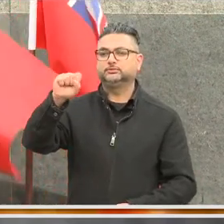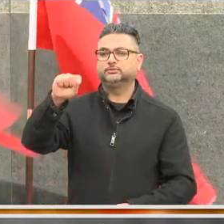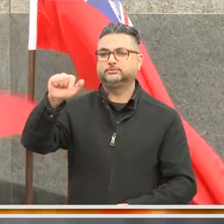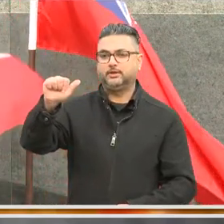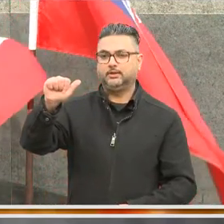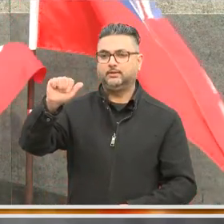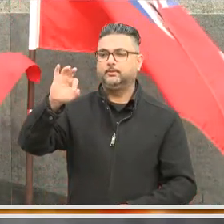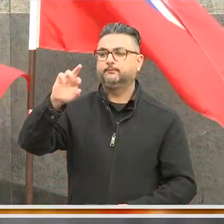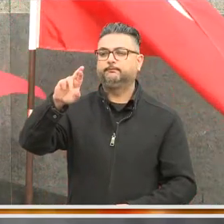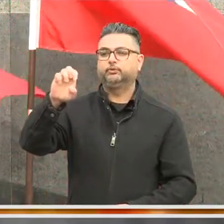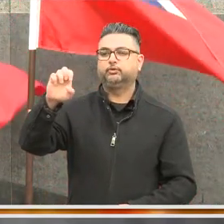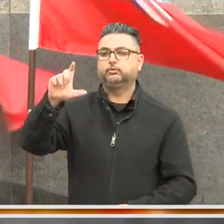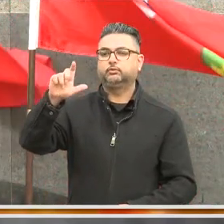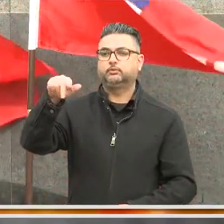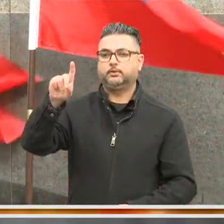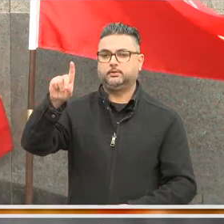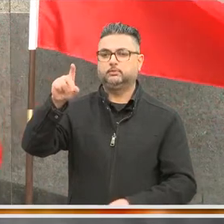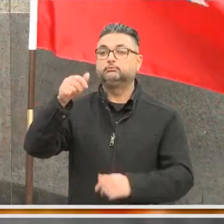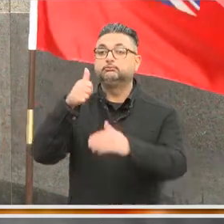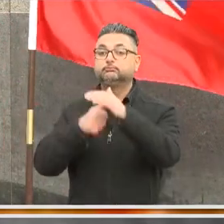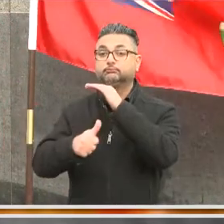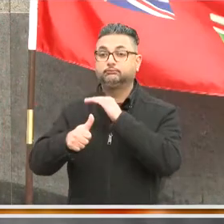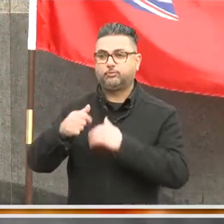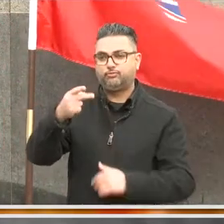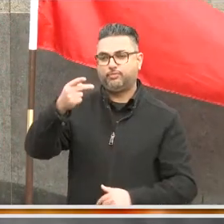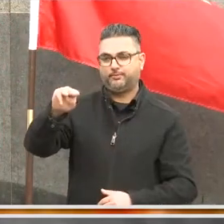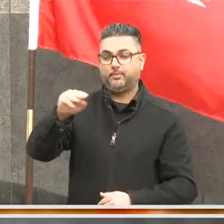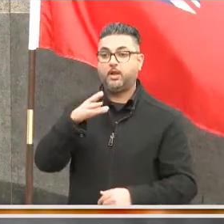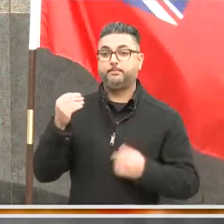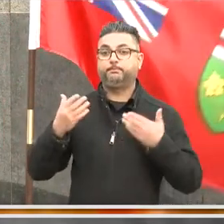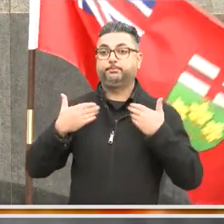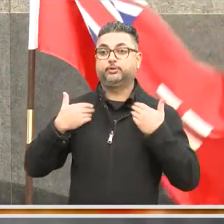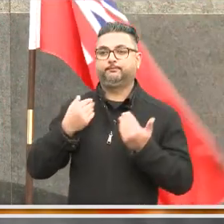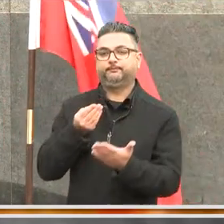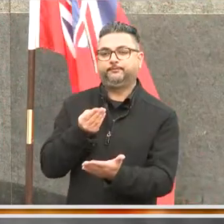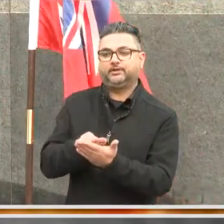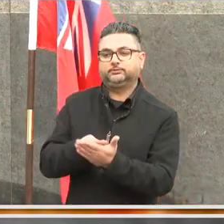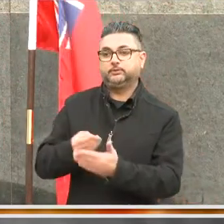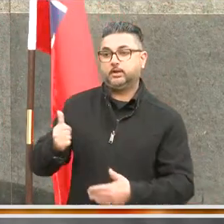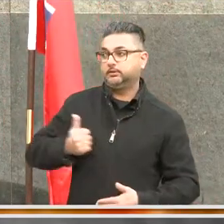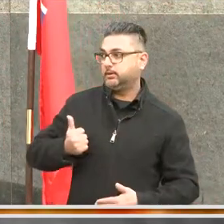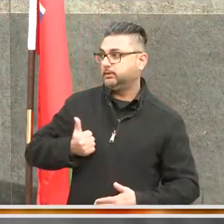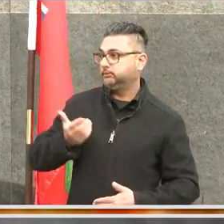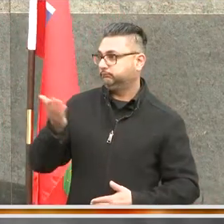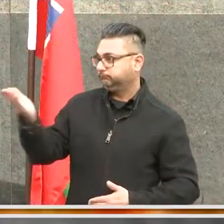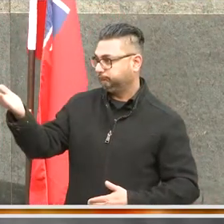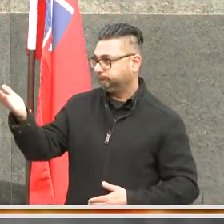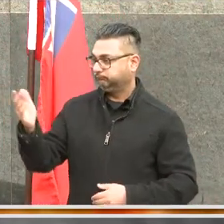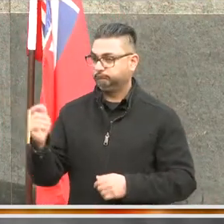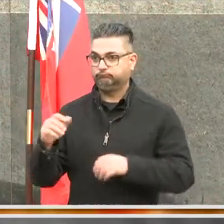Minister and Minister of Finance of Canada, Première ministre et la ministre des Finances du Canada.